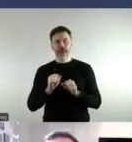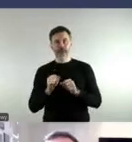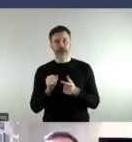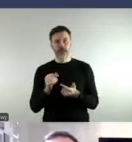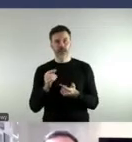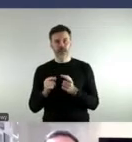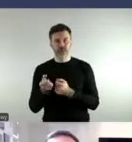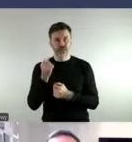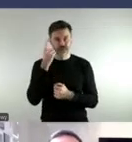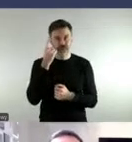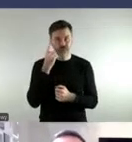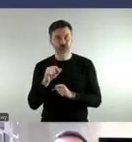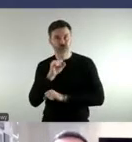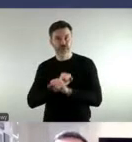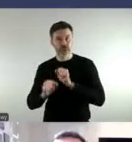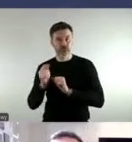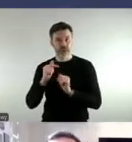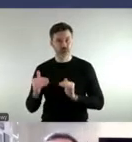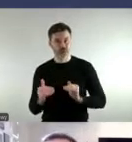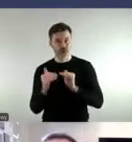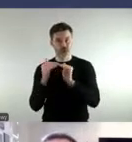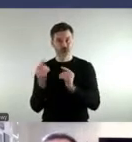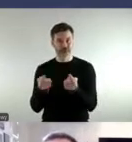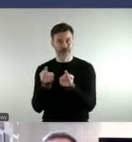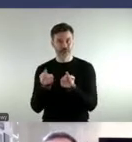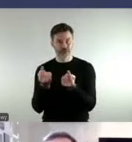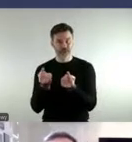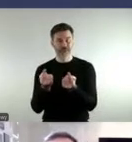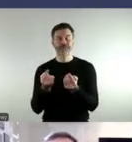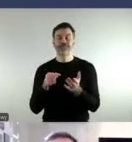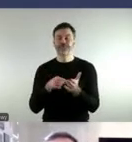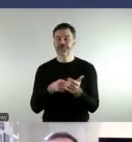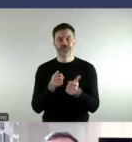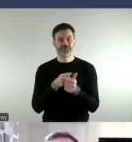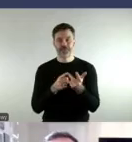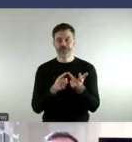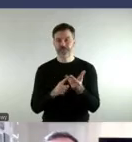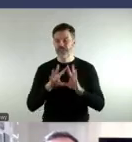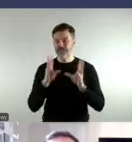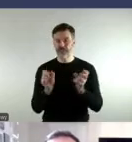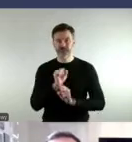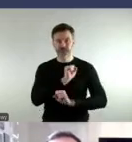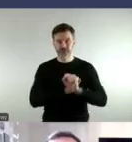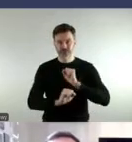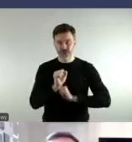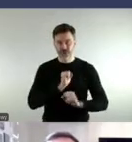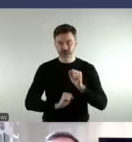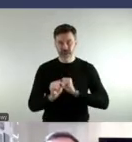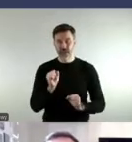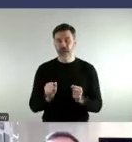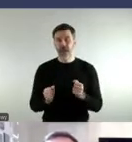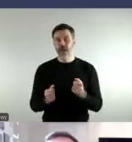public transport enterprise didn't know about the training, so they had to adapt quickly. So the whole training